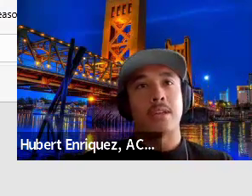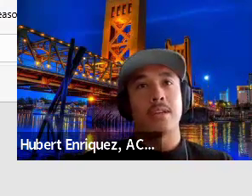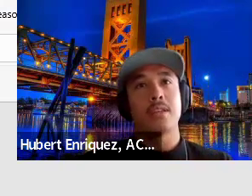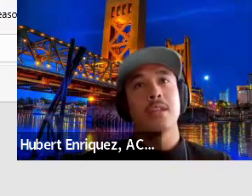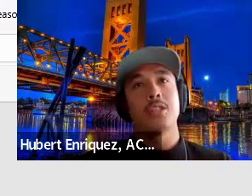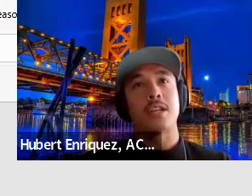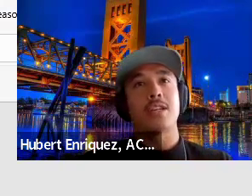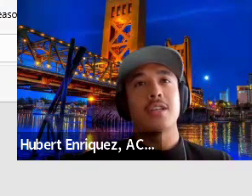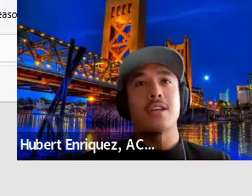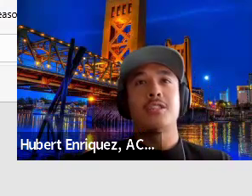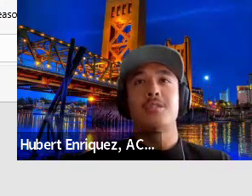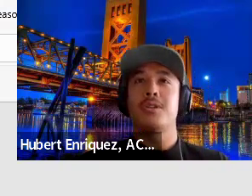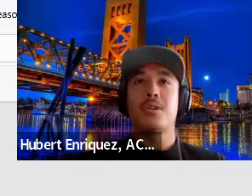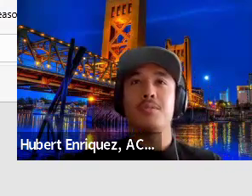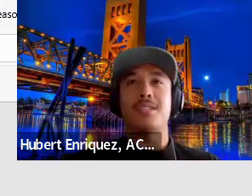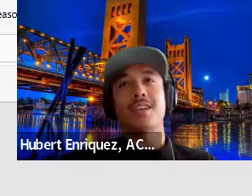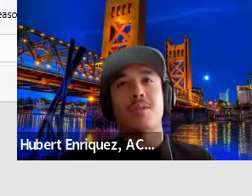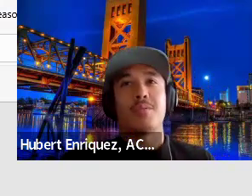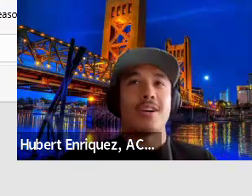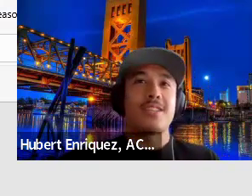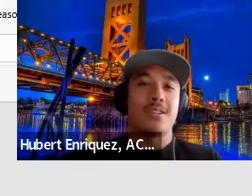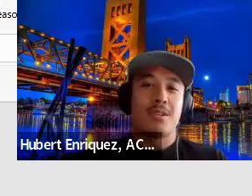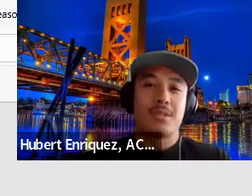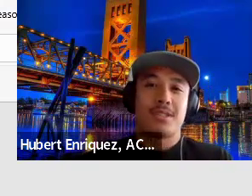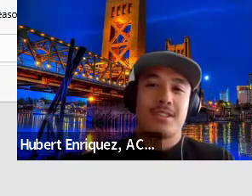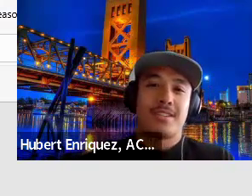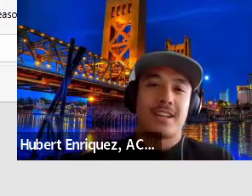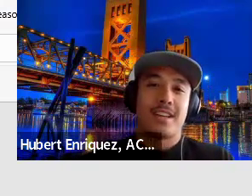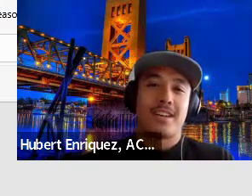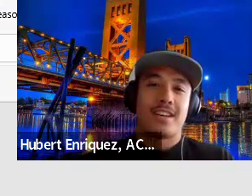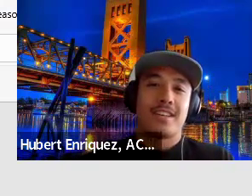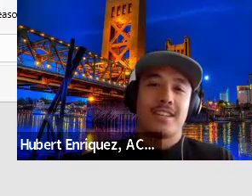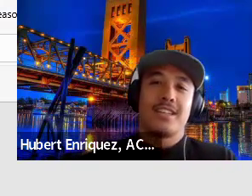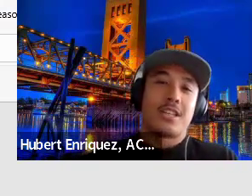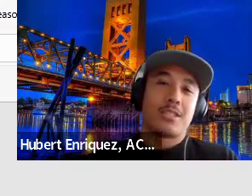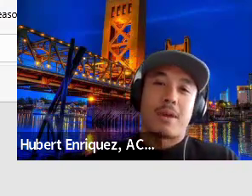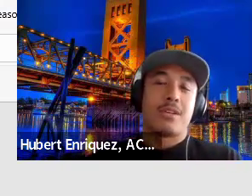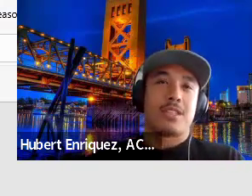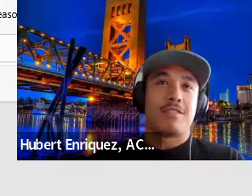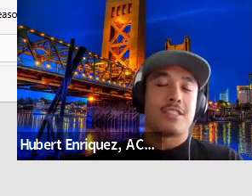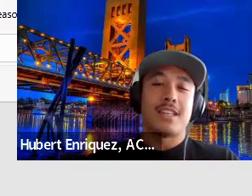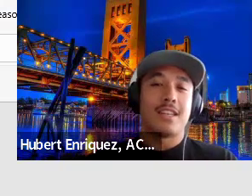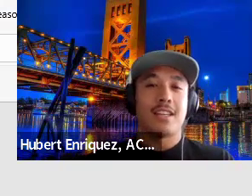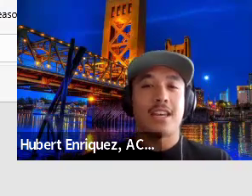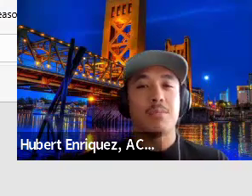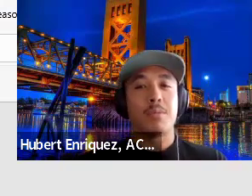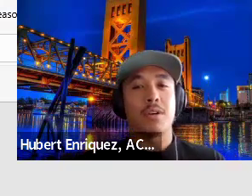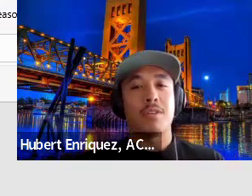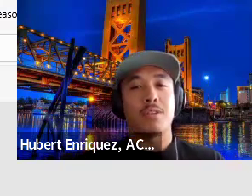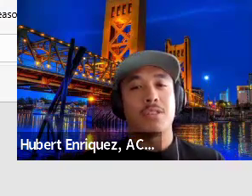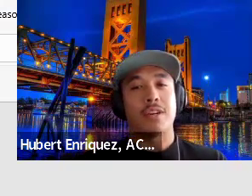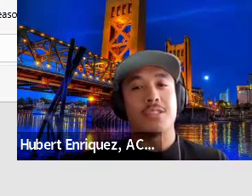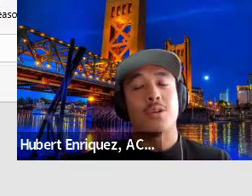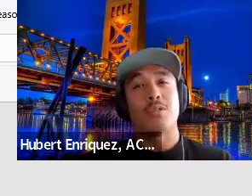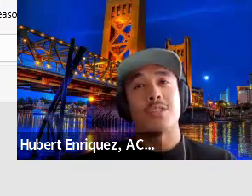also while you're at it, check smoke alarms and carbon monoxide alarms, right? Change the batteries if it's needed. And